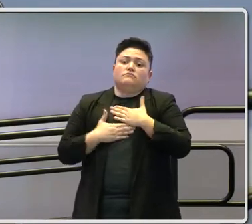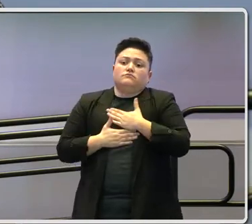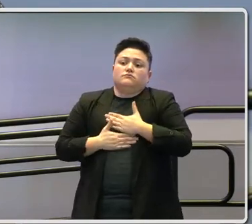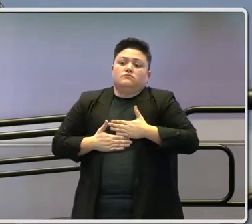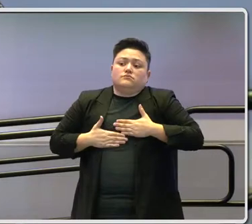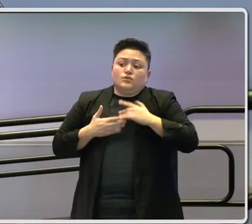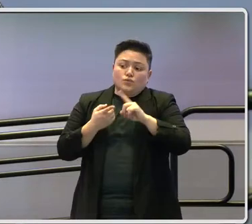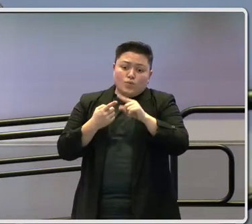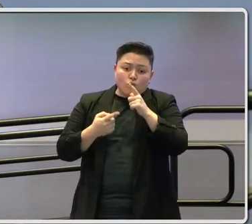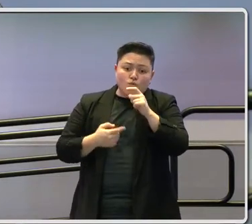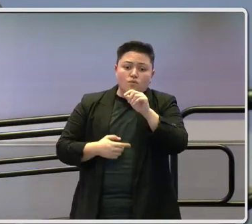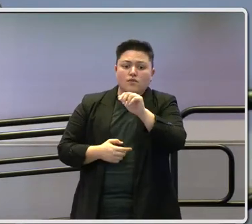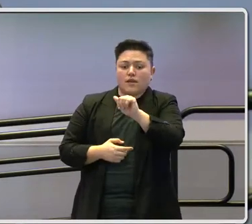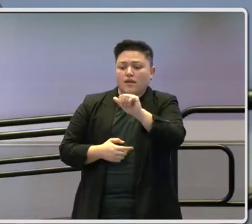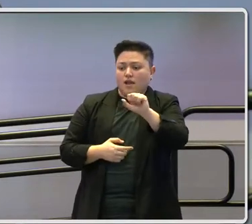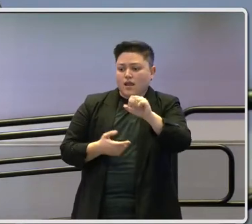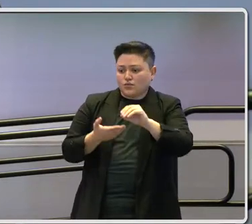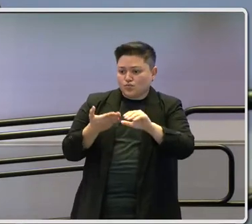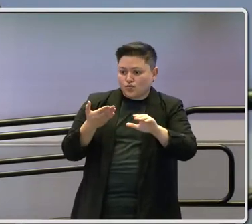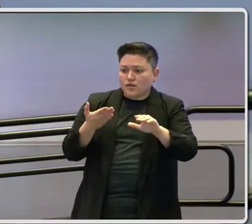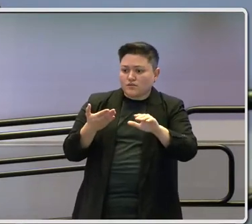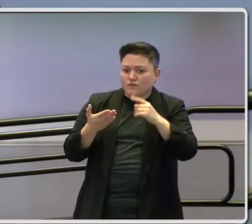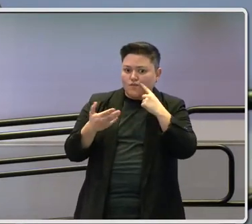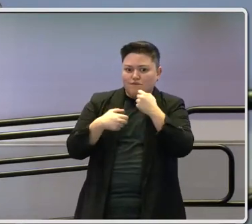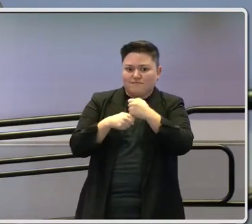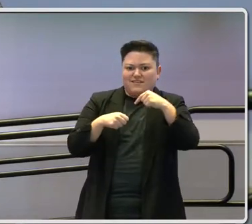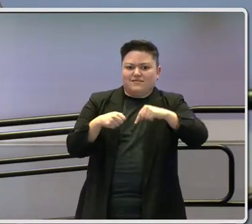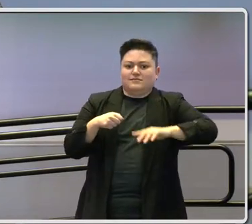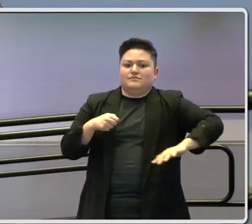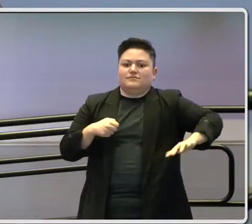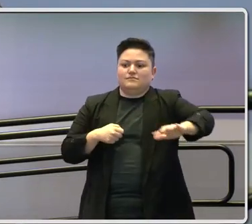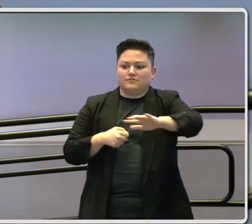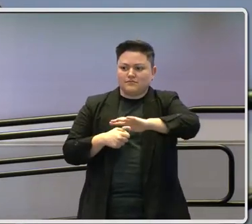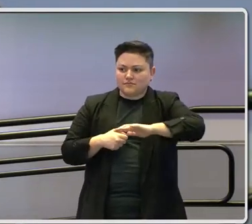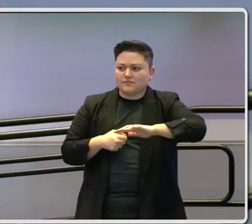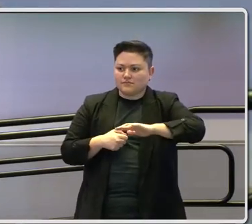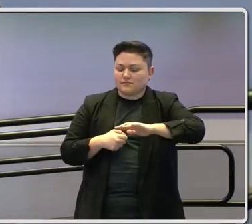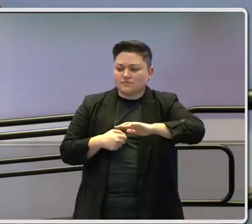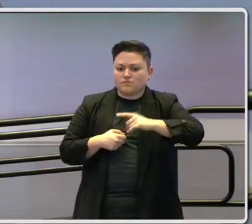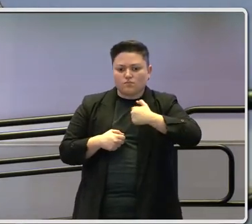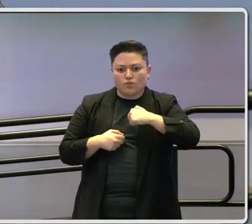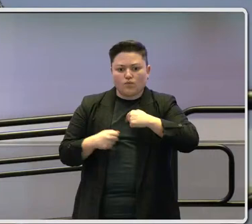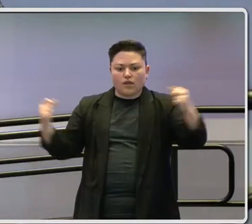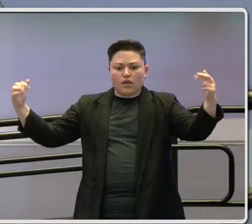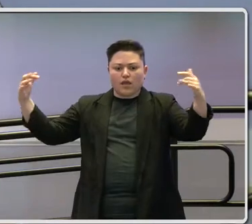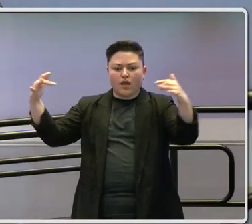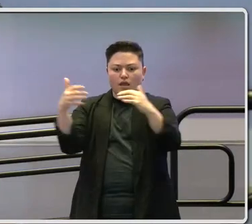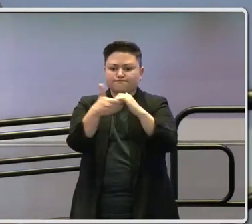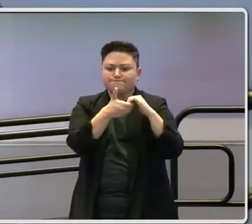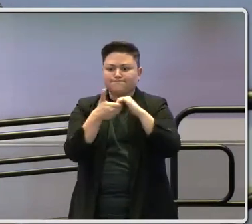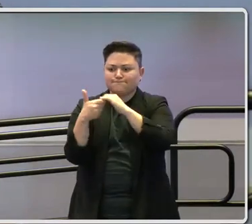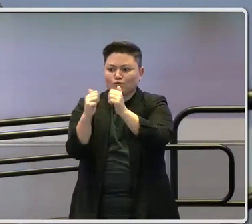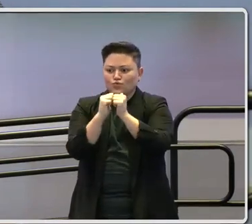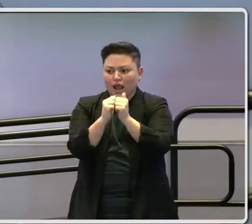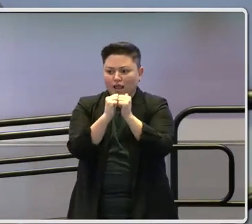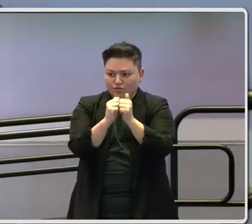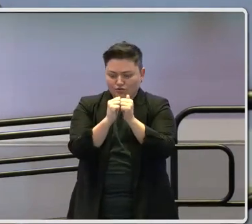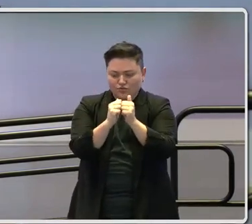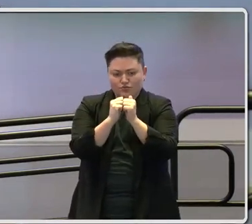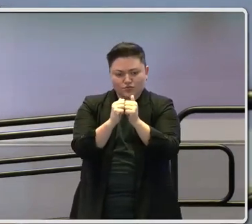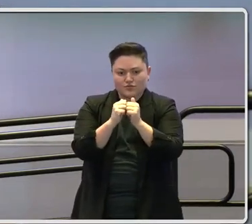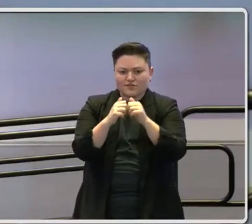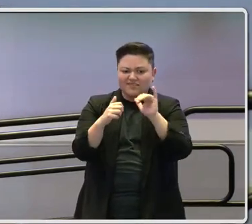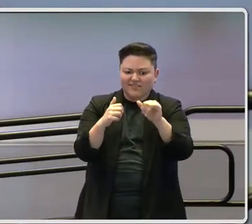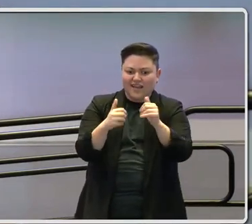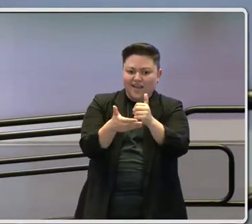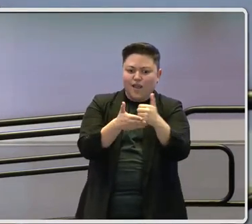to Associated Students for creating this space in which we come together and are reminded of the